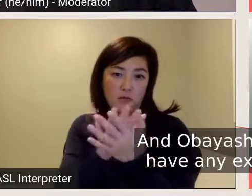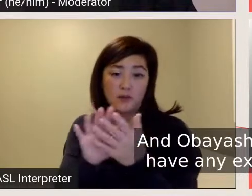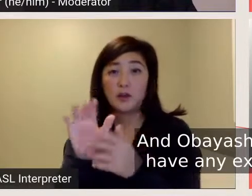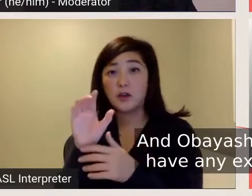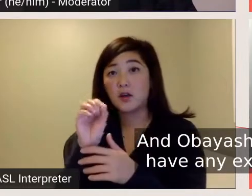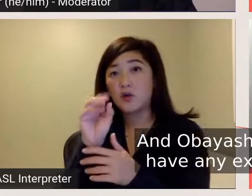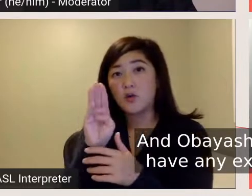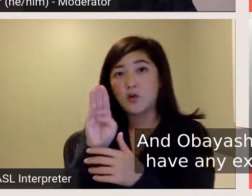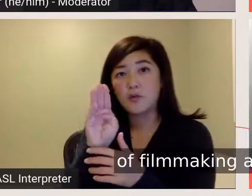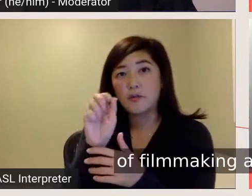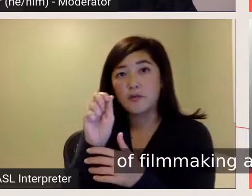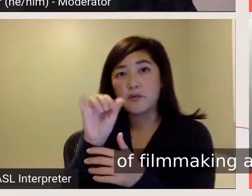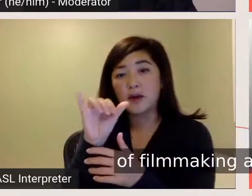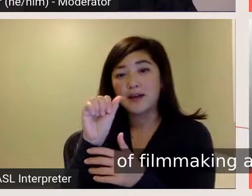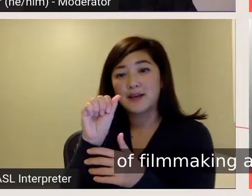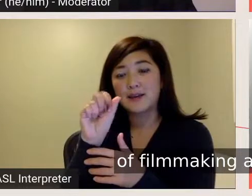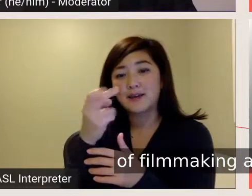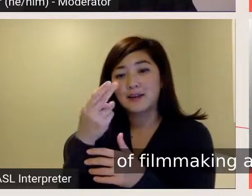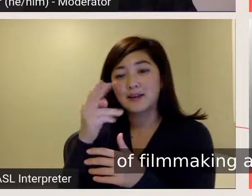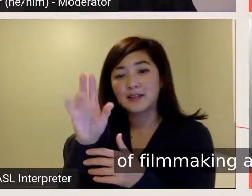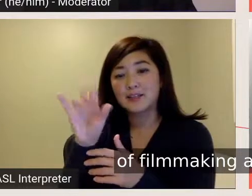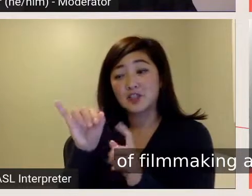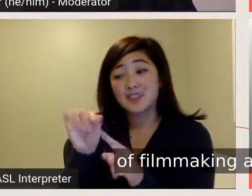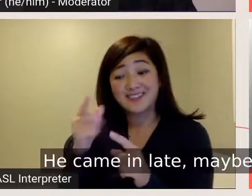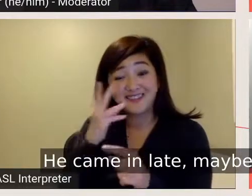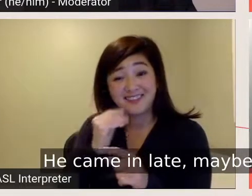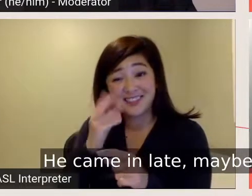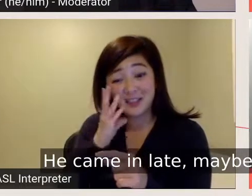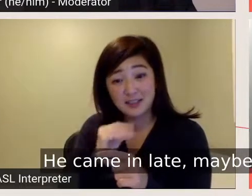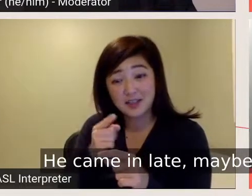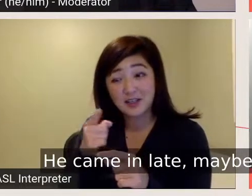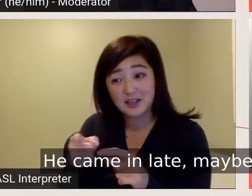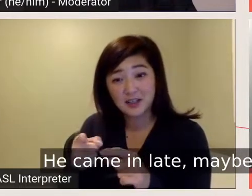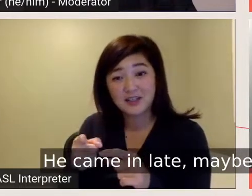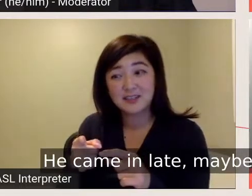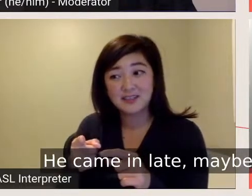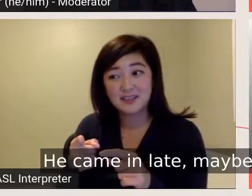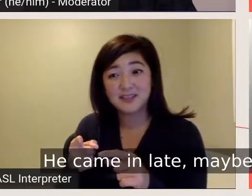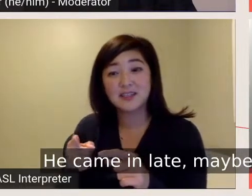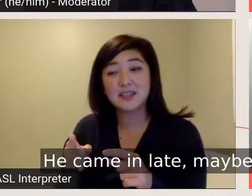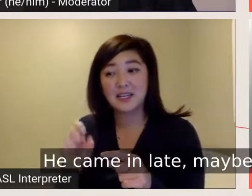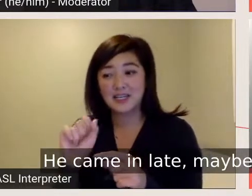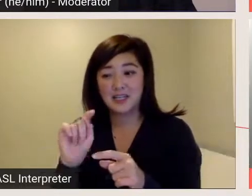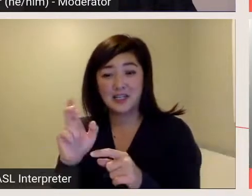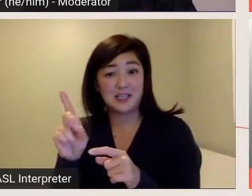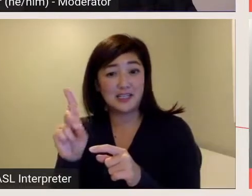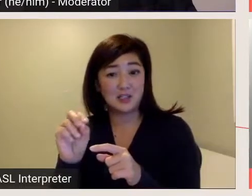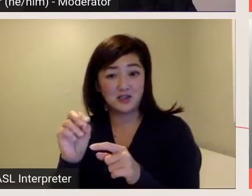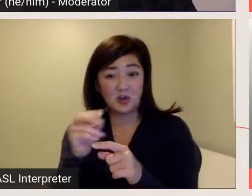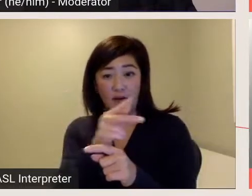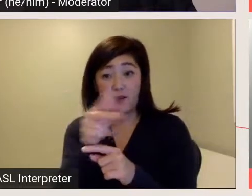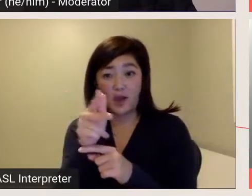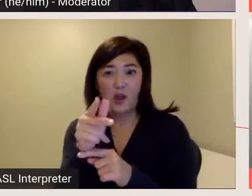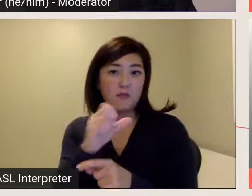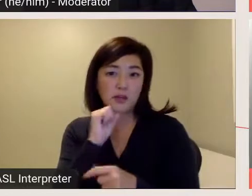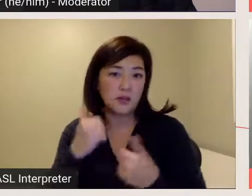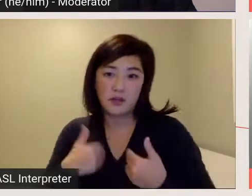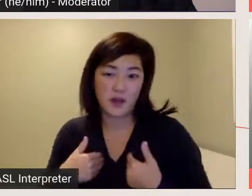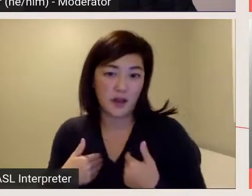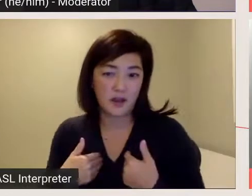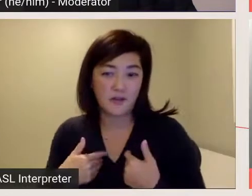any experiences of filmmaking at big studios. You know, he came in later than